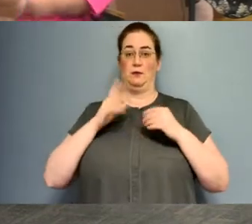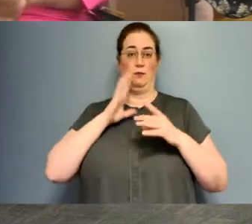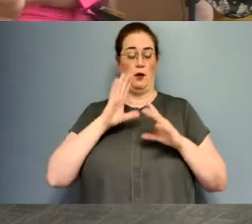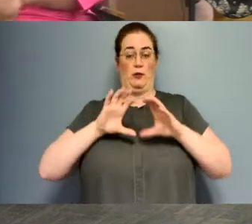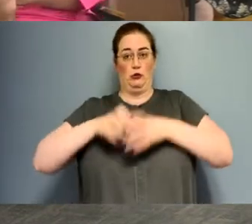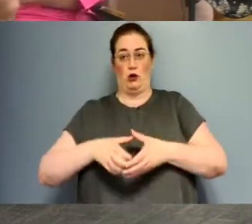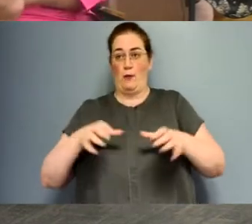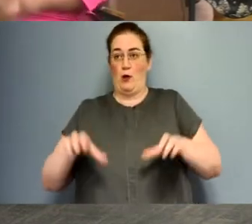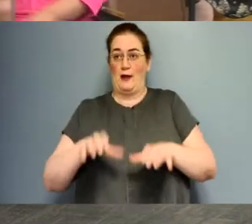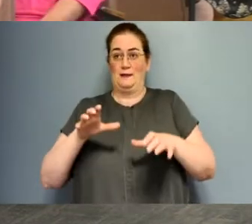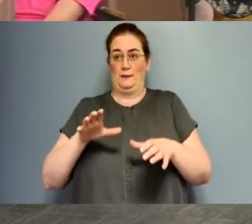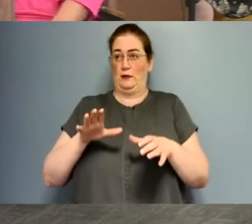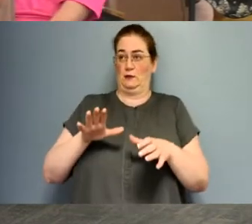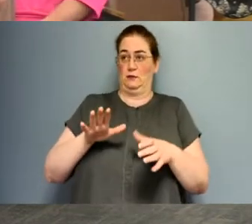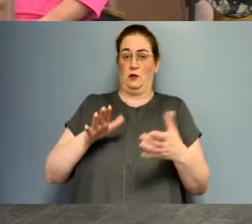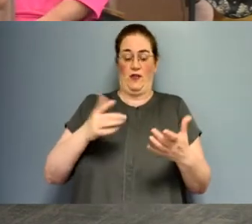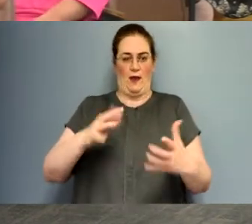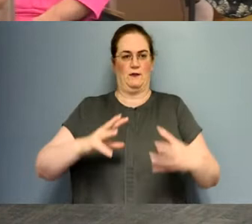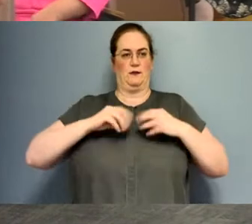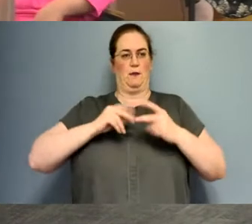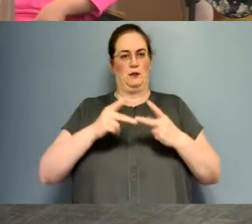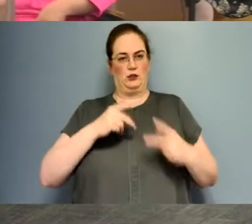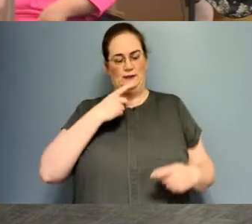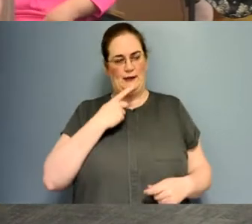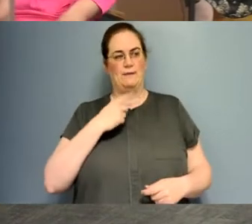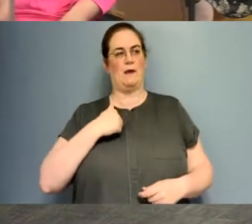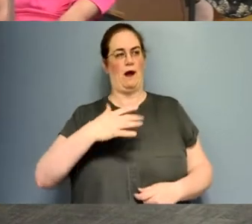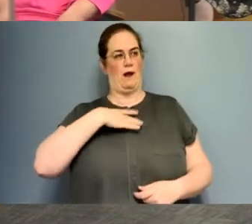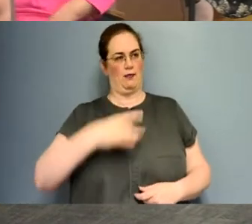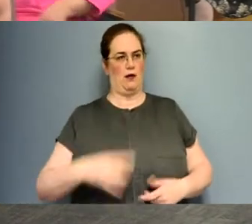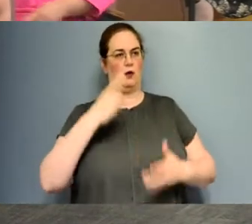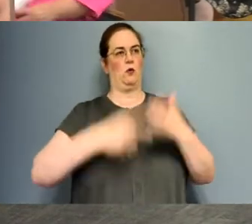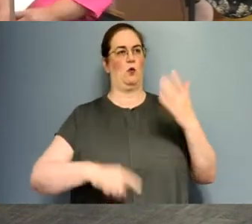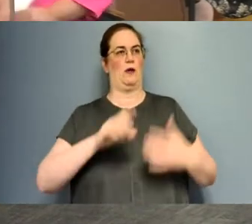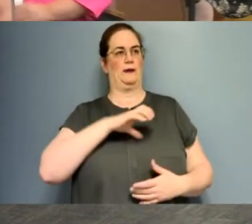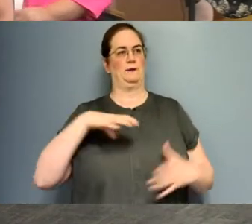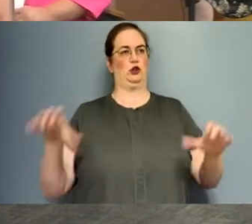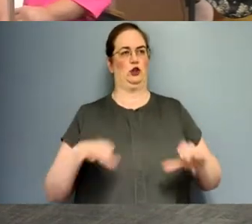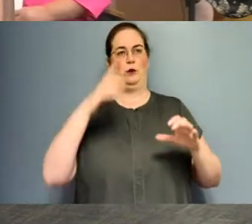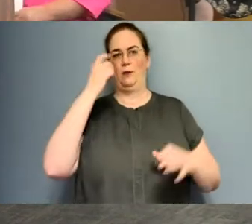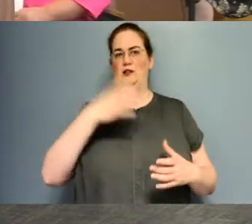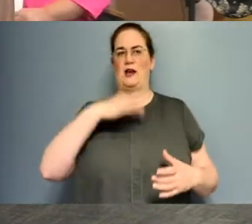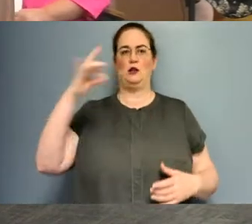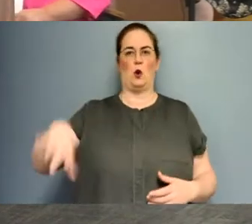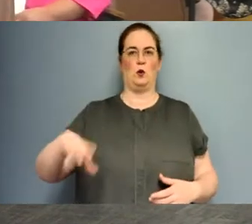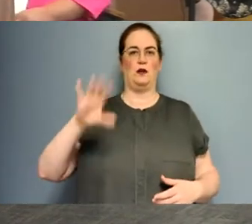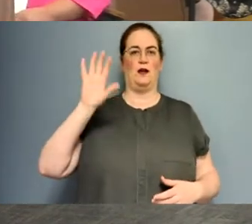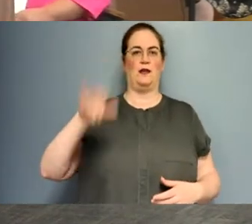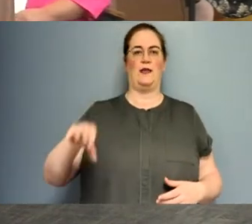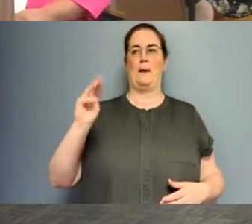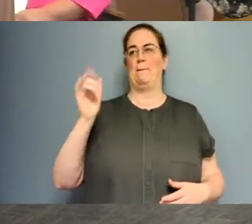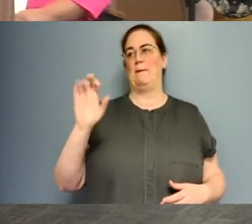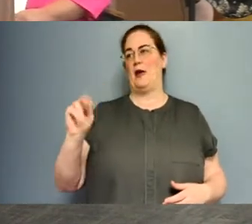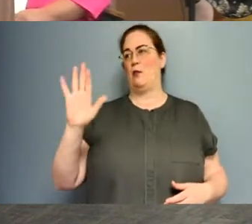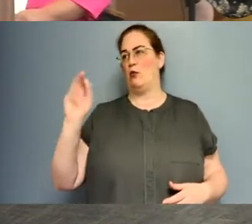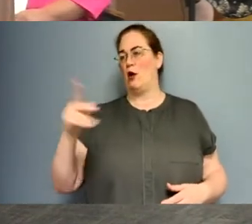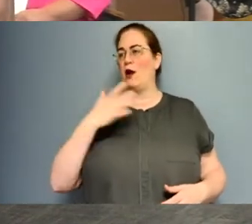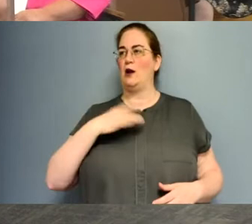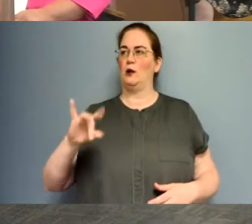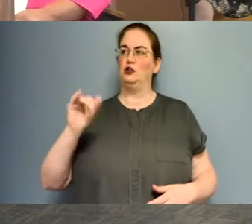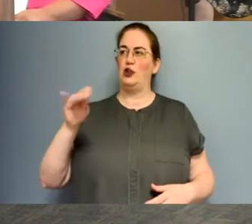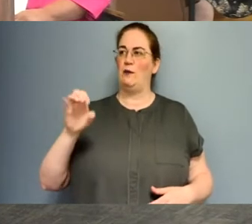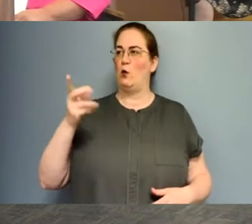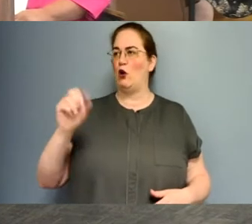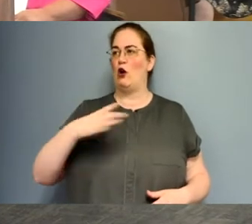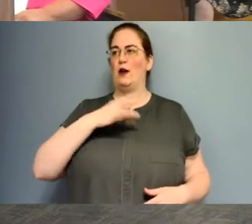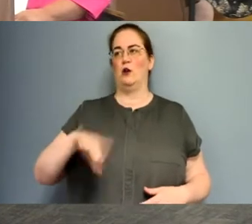of the way people are, they have to adopt a position of saying, I like what the commissioners are doing, because I don't like that Megan Brock, I don't like Jamie Walker, I don't like that